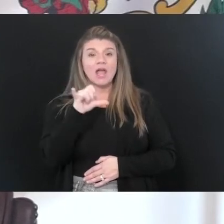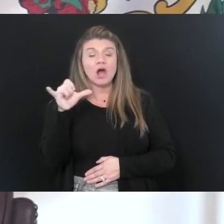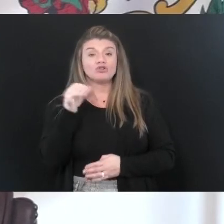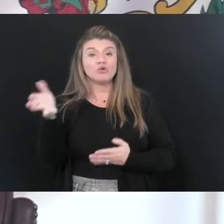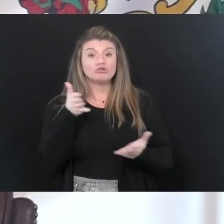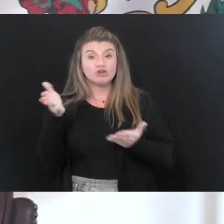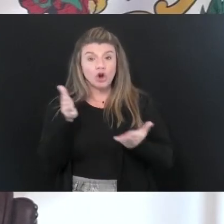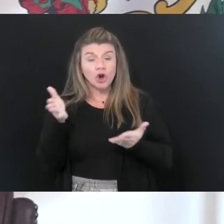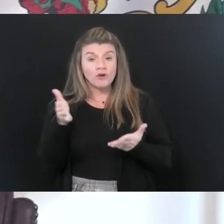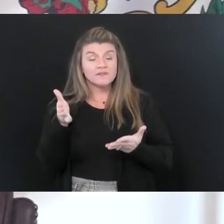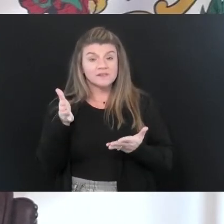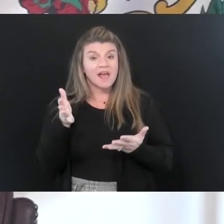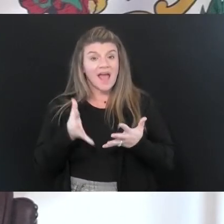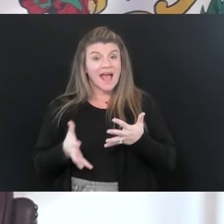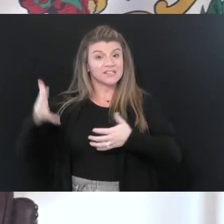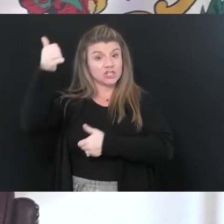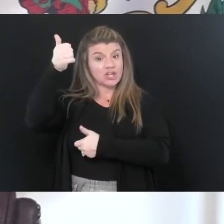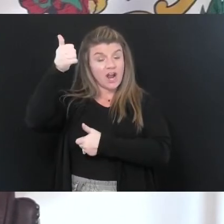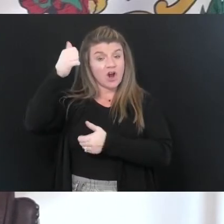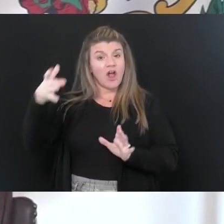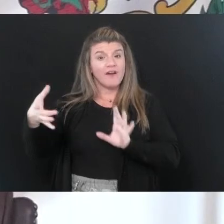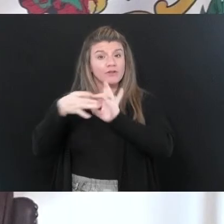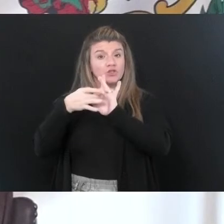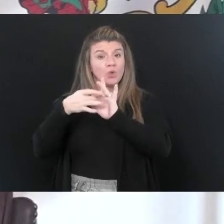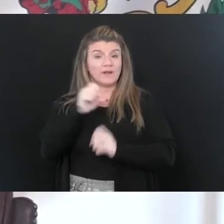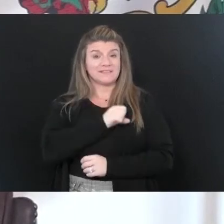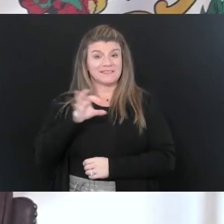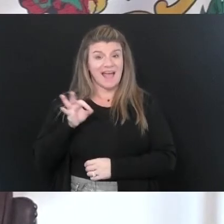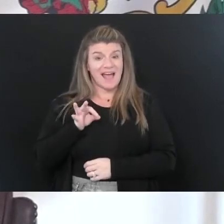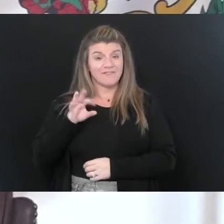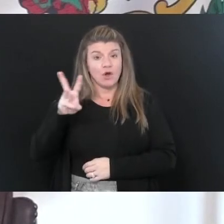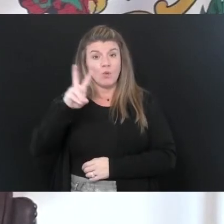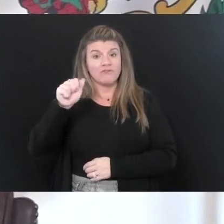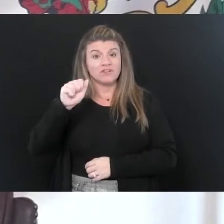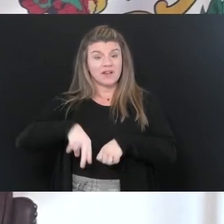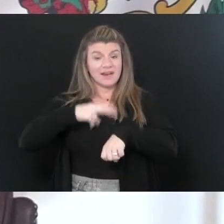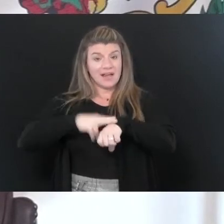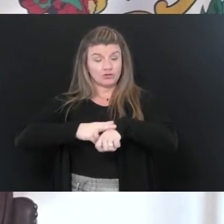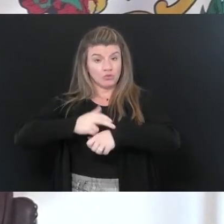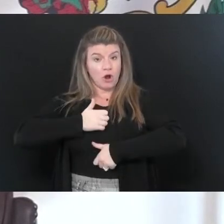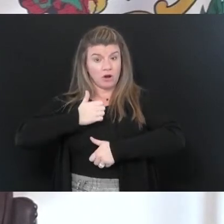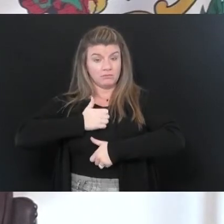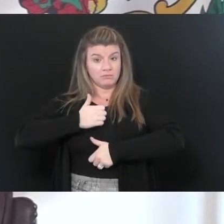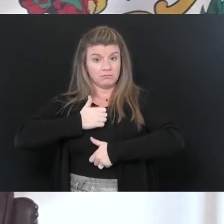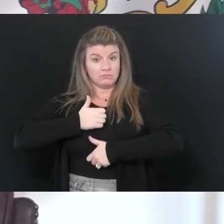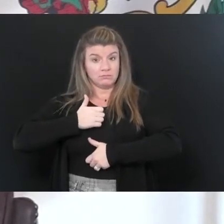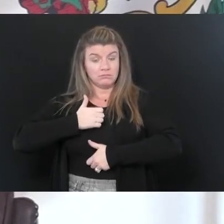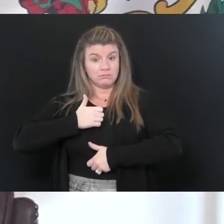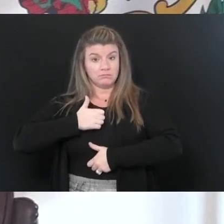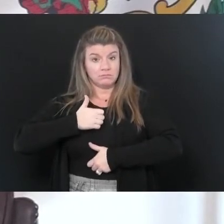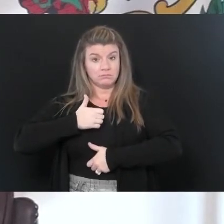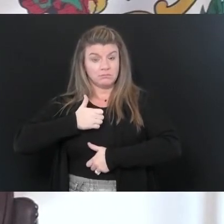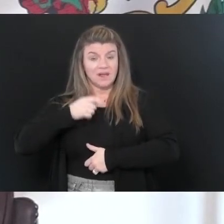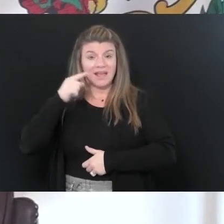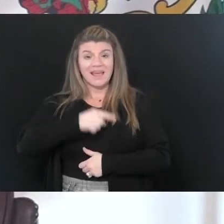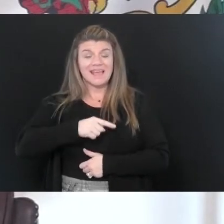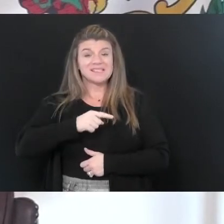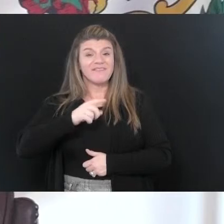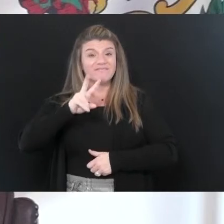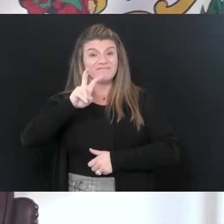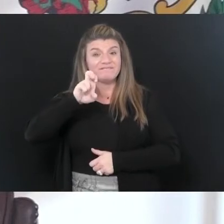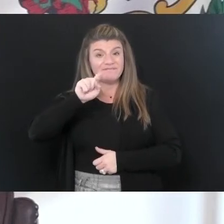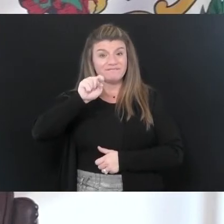serves as the chair of the Joint Staff in the West Virginia National Guard. But he's a